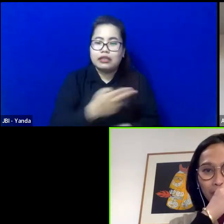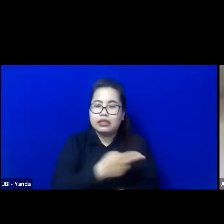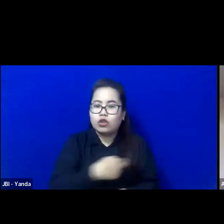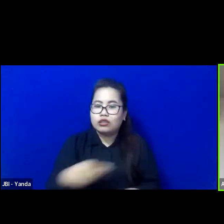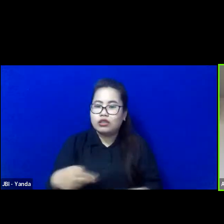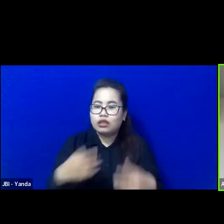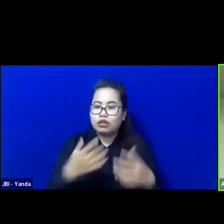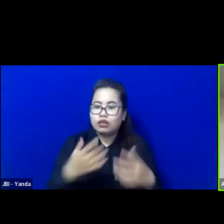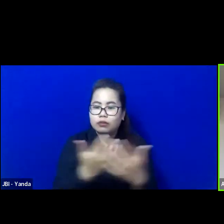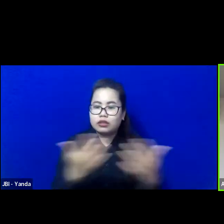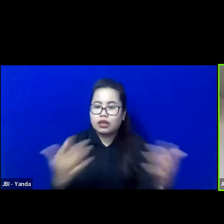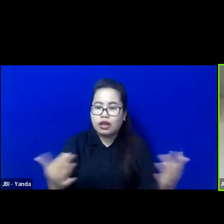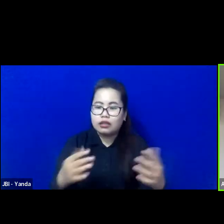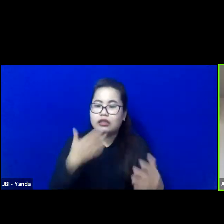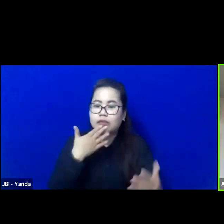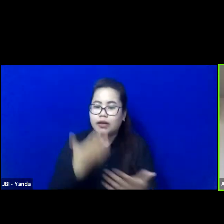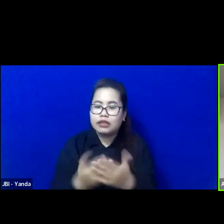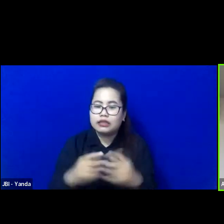And